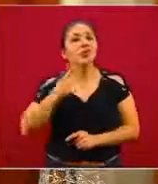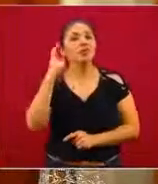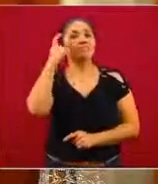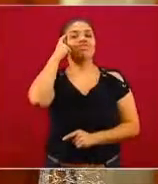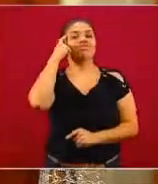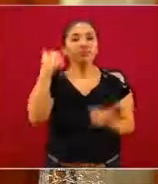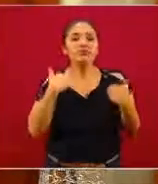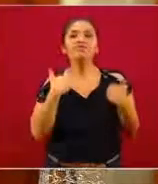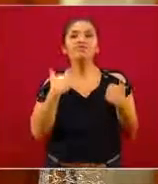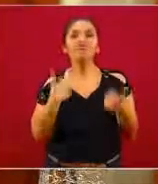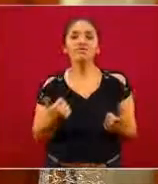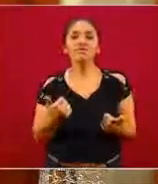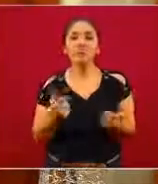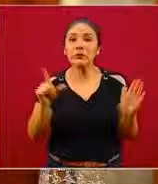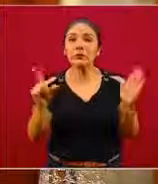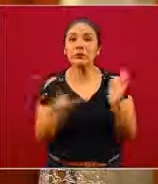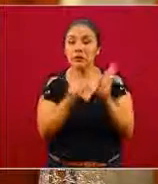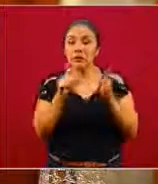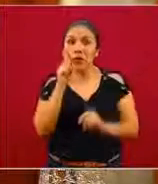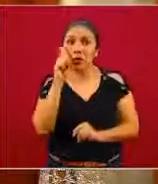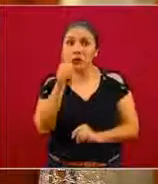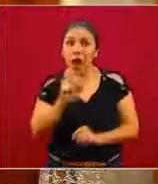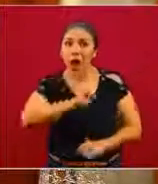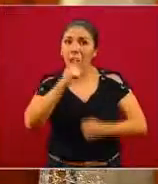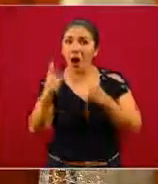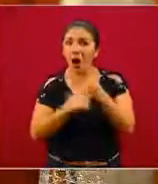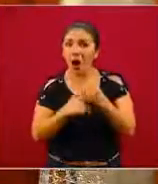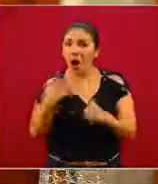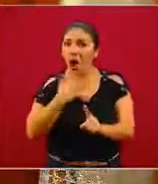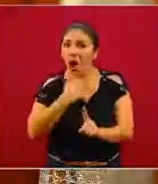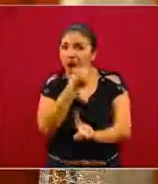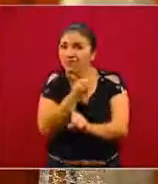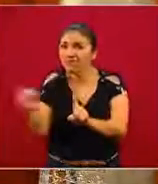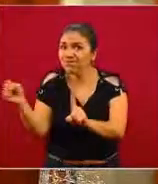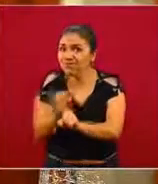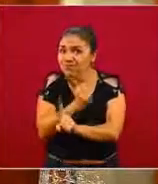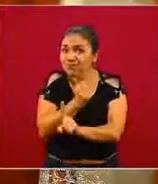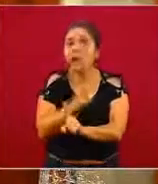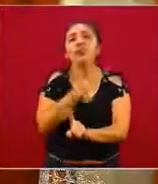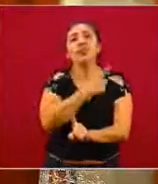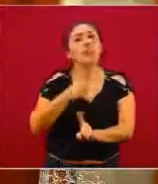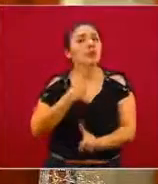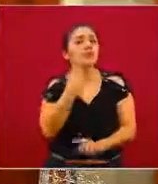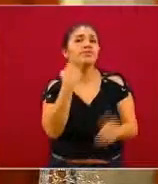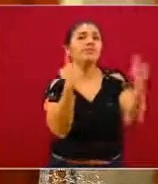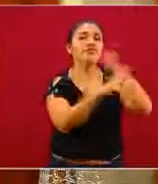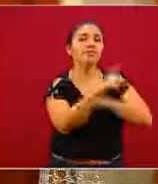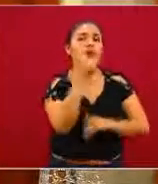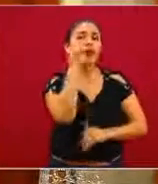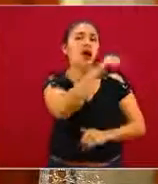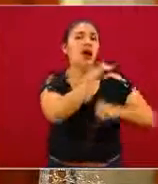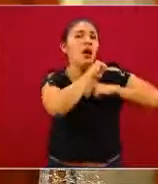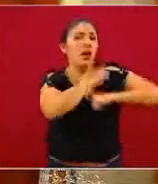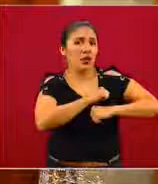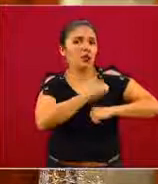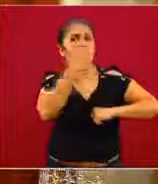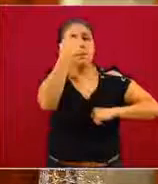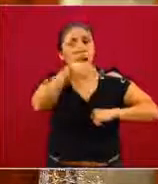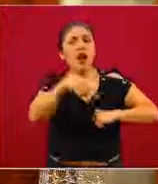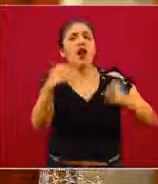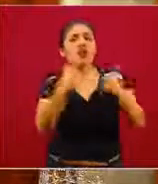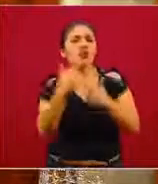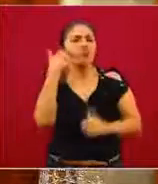be aware that if they see signs of abuse and mistreatment, that they need to report them to the